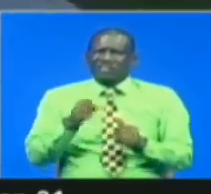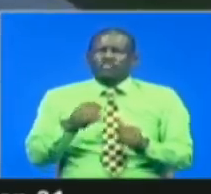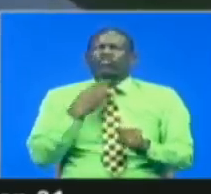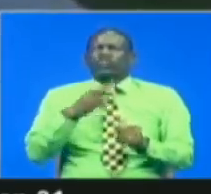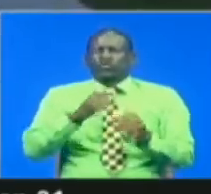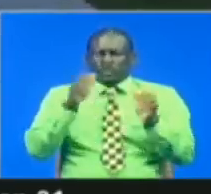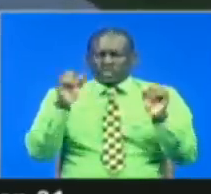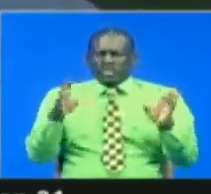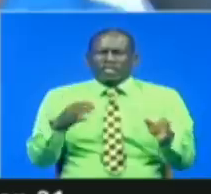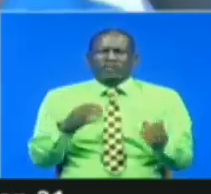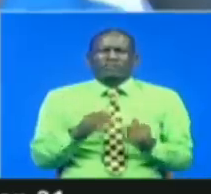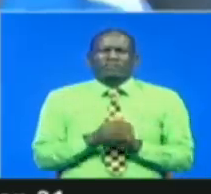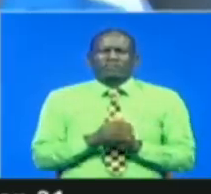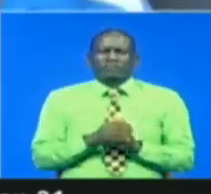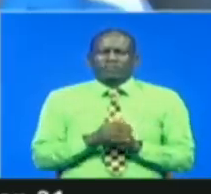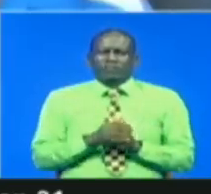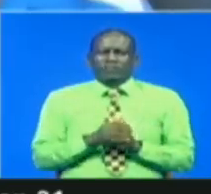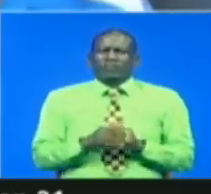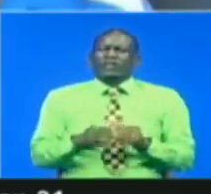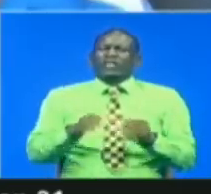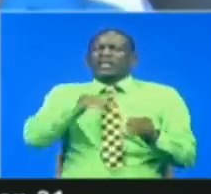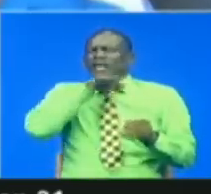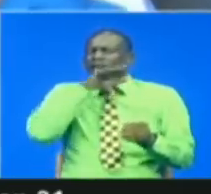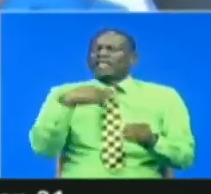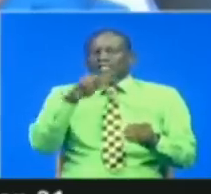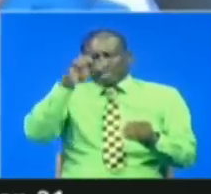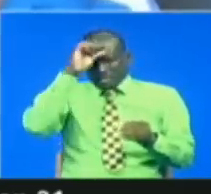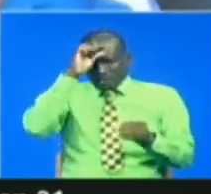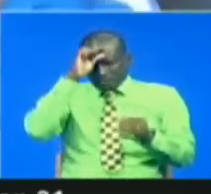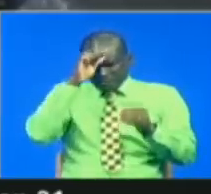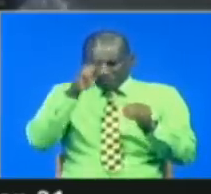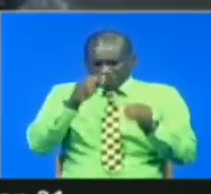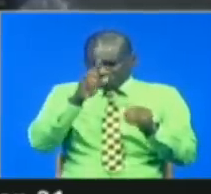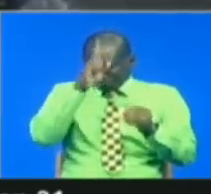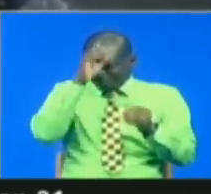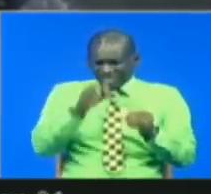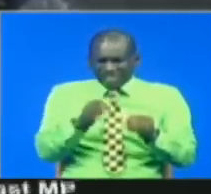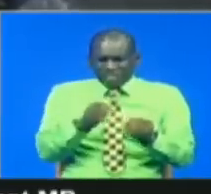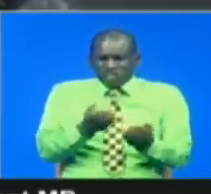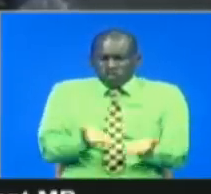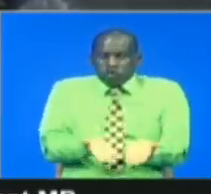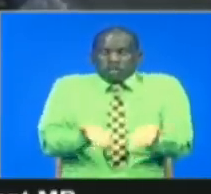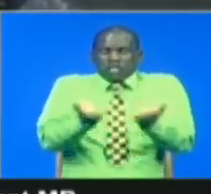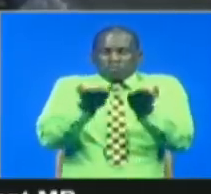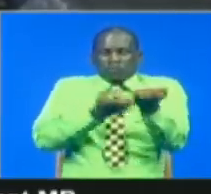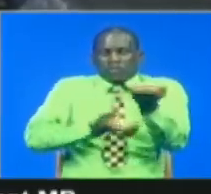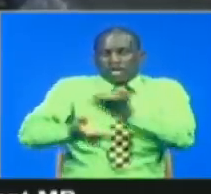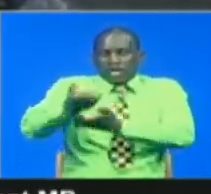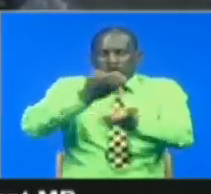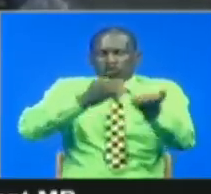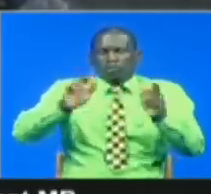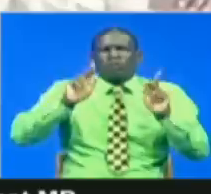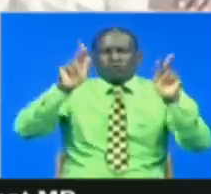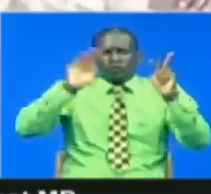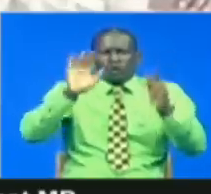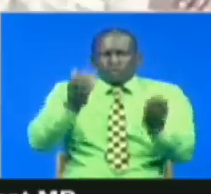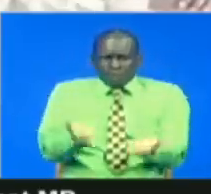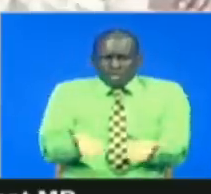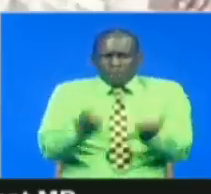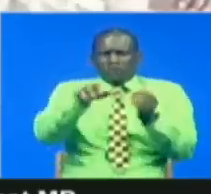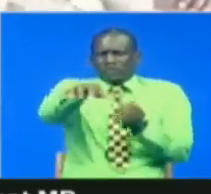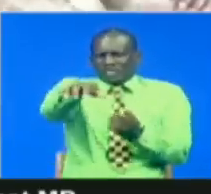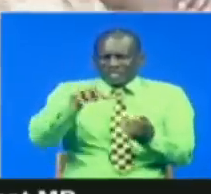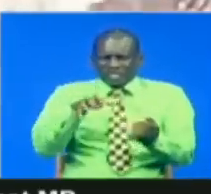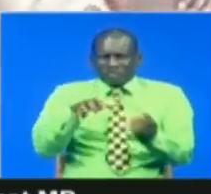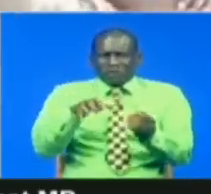here. He said that the government was committed to revamping the economy of the Lakeside region by improving transport